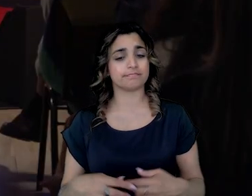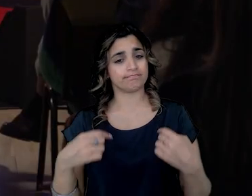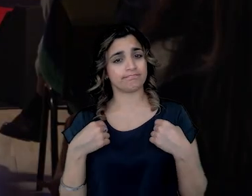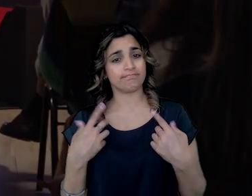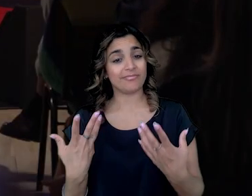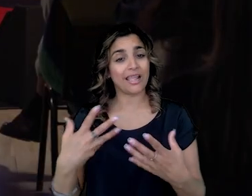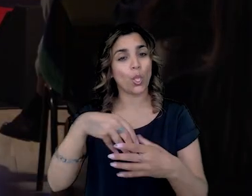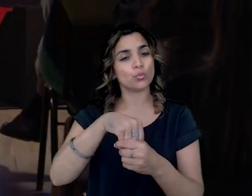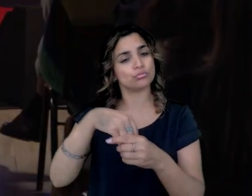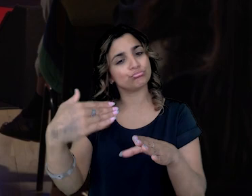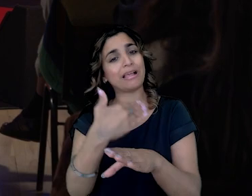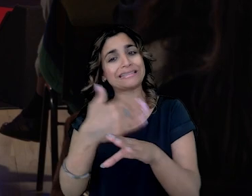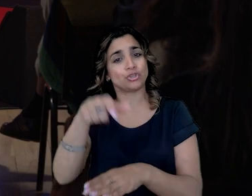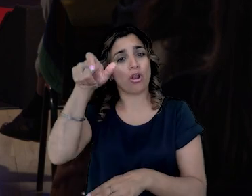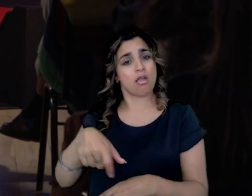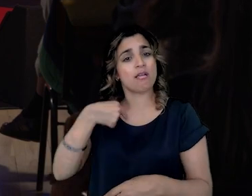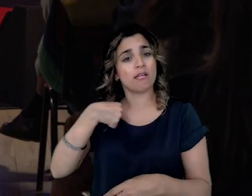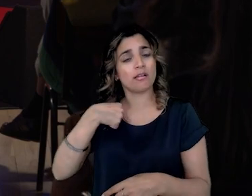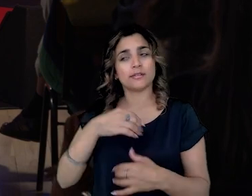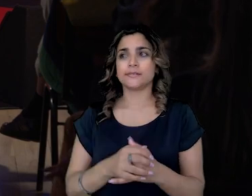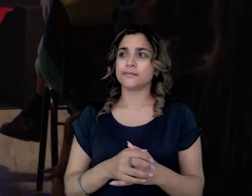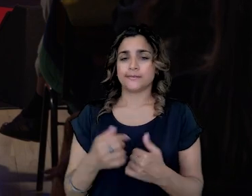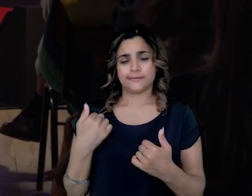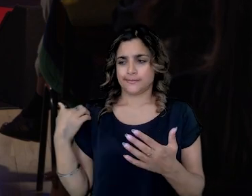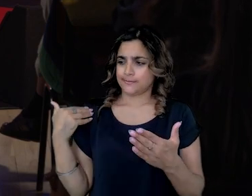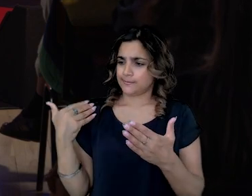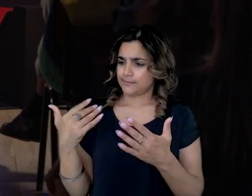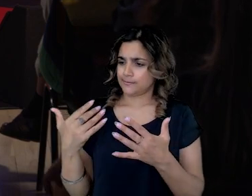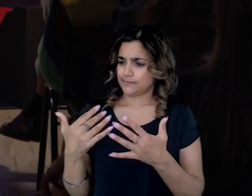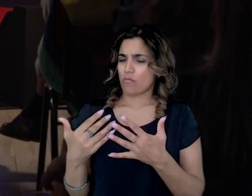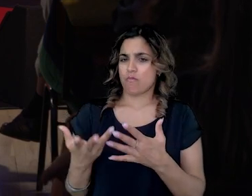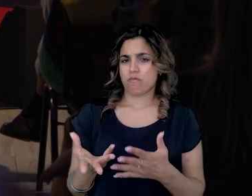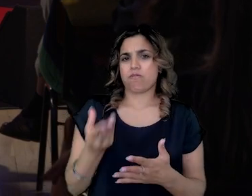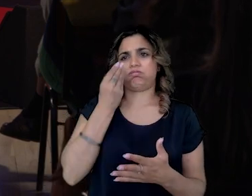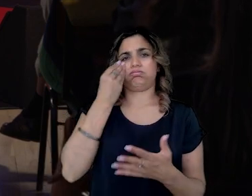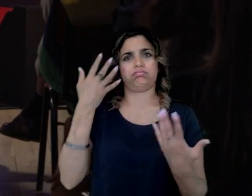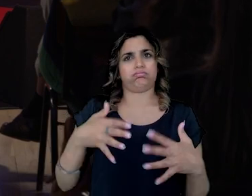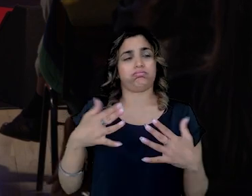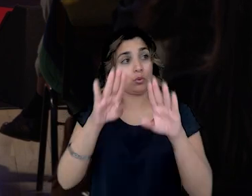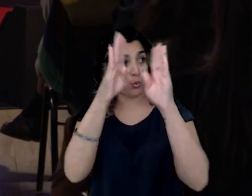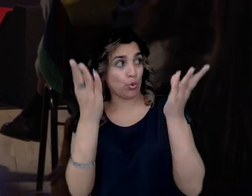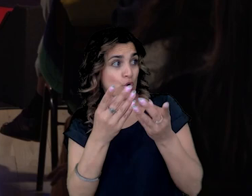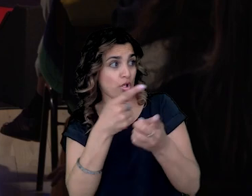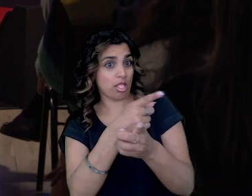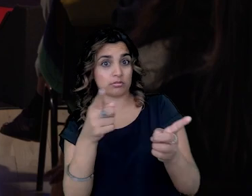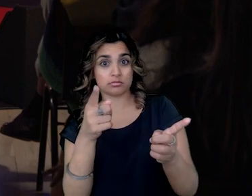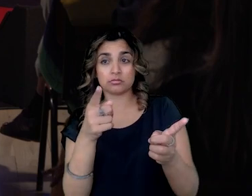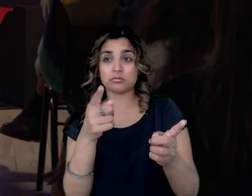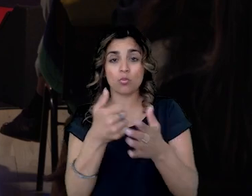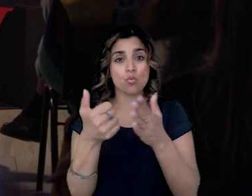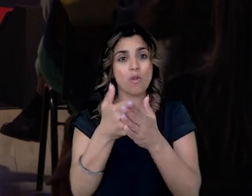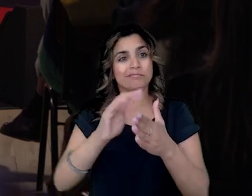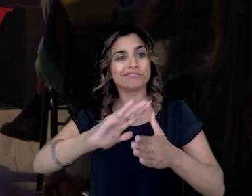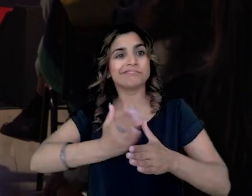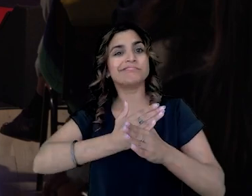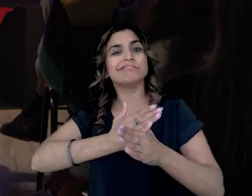and as an inclusion practitioner i've come to learn that the world's primary approach to inclusion